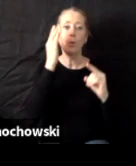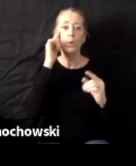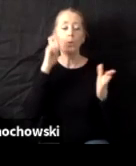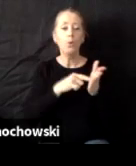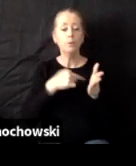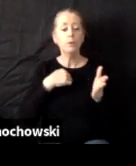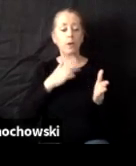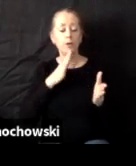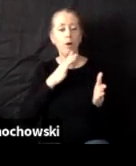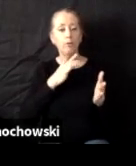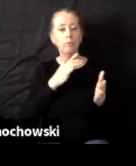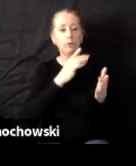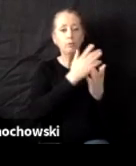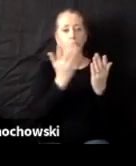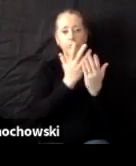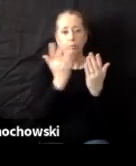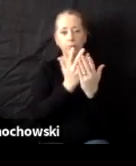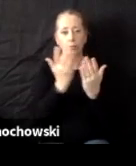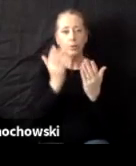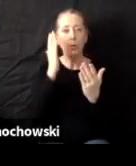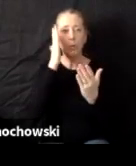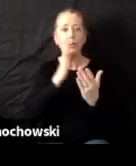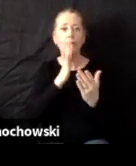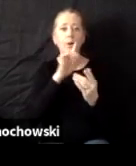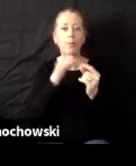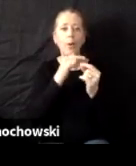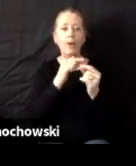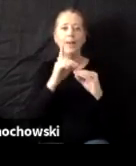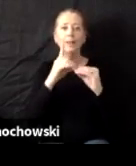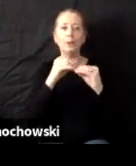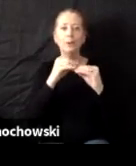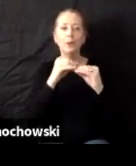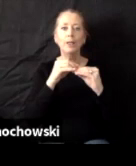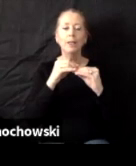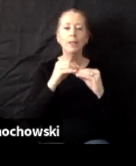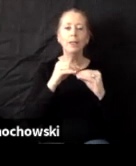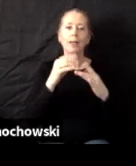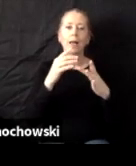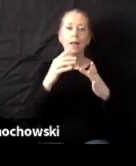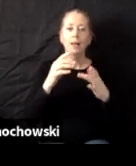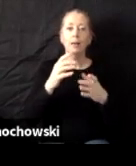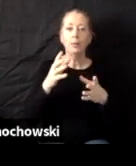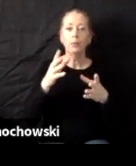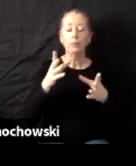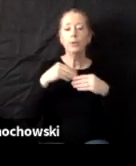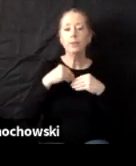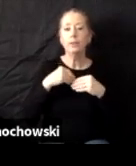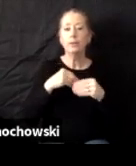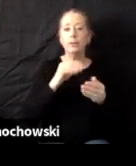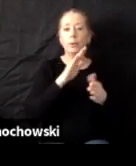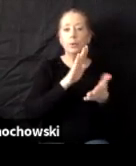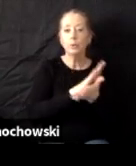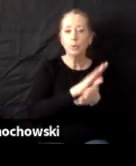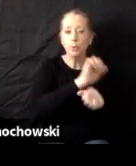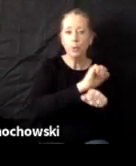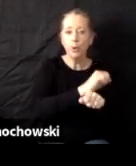slides that we're combining digitally delivered coursework with also those hands-on tangible learning experiences. So for